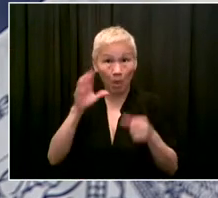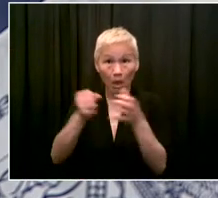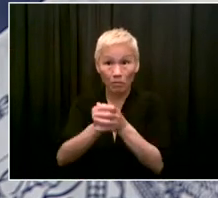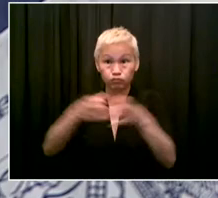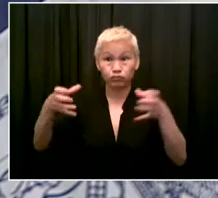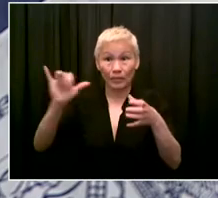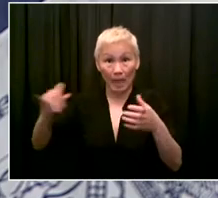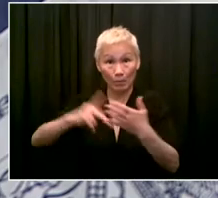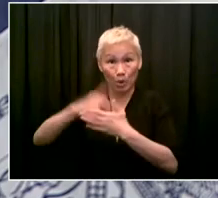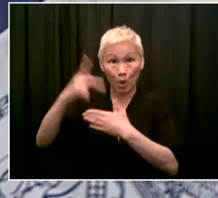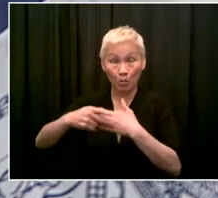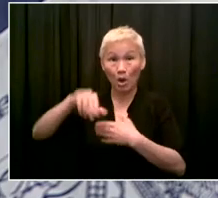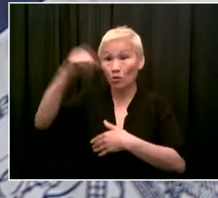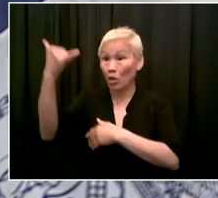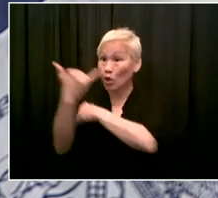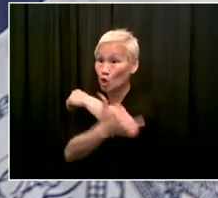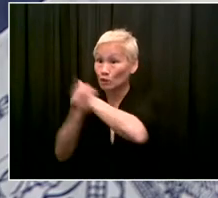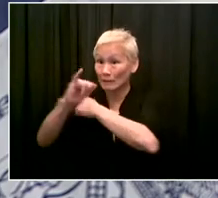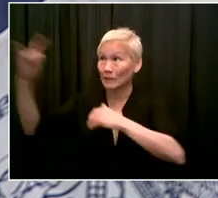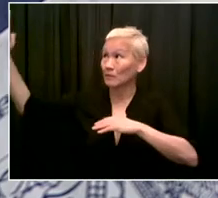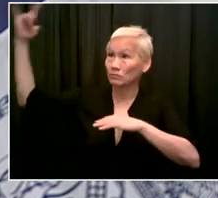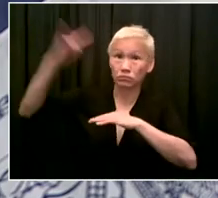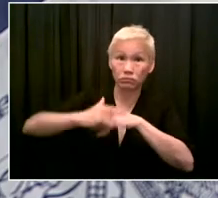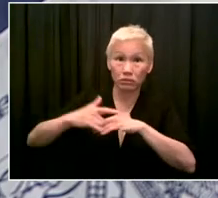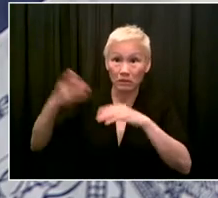Dr. Choksi and Dr. Katz, who know a lot more than me.